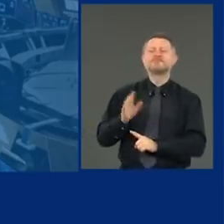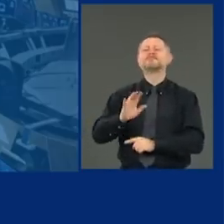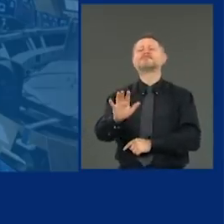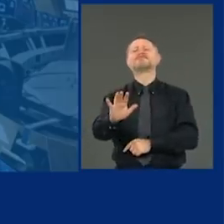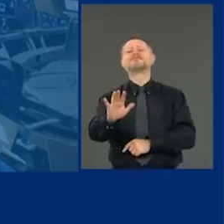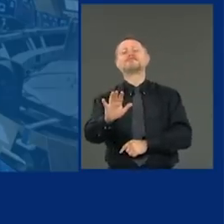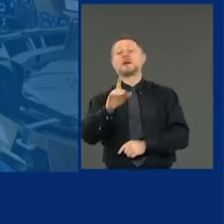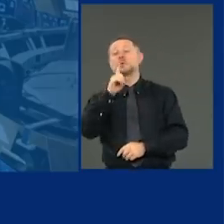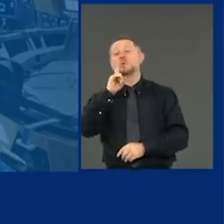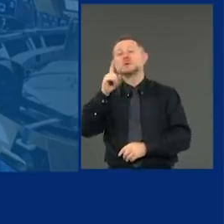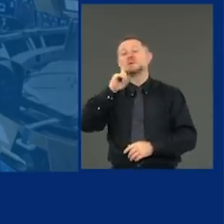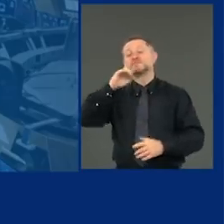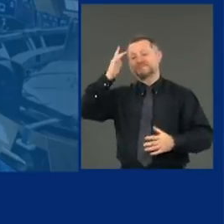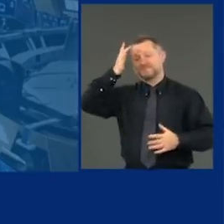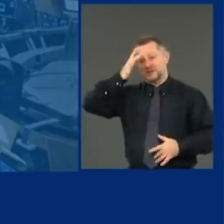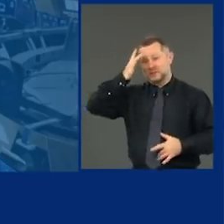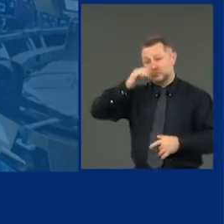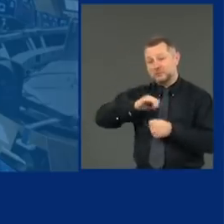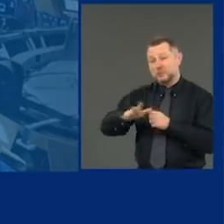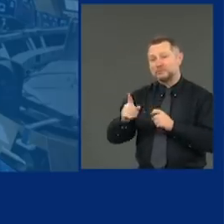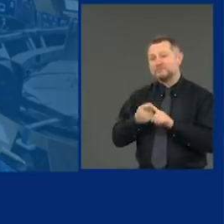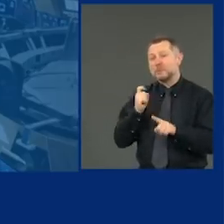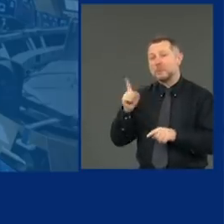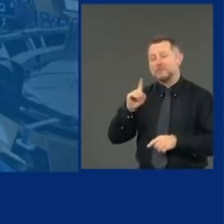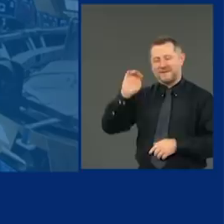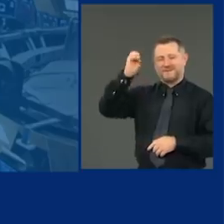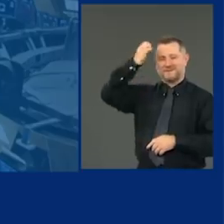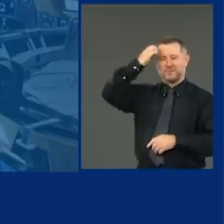from Europe. We didn't even know. Nobody told us.